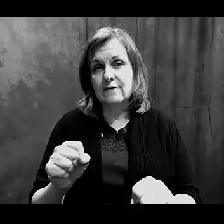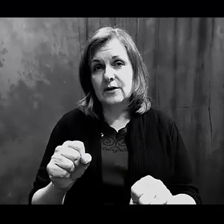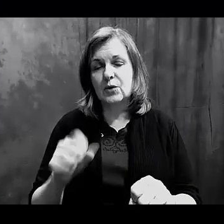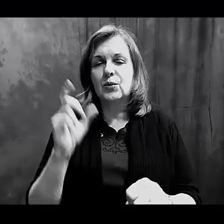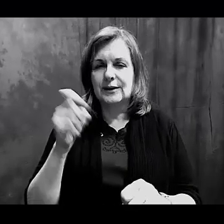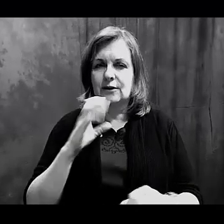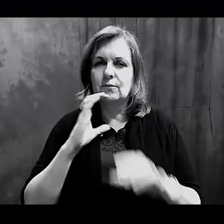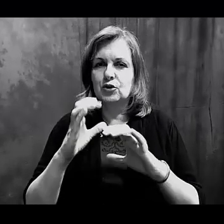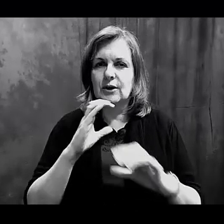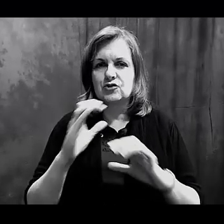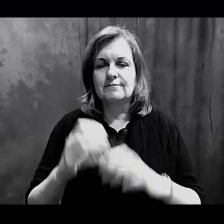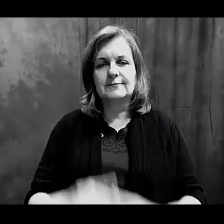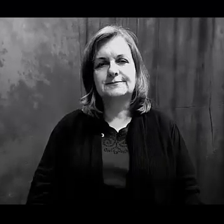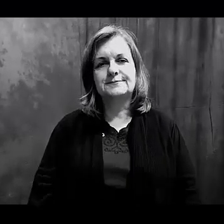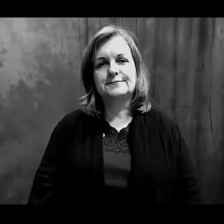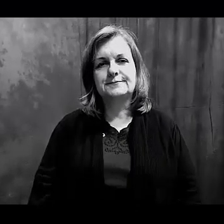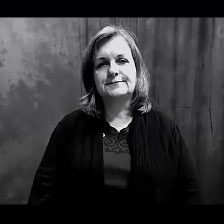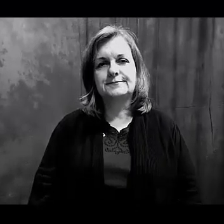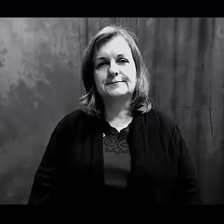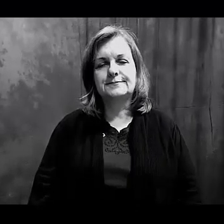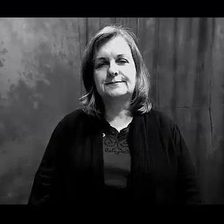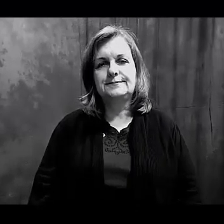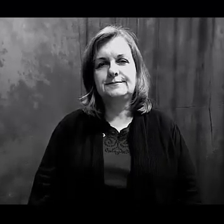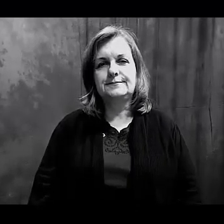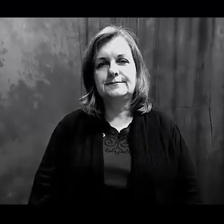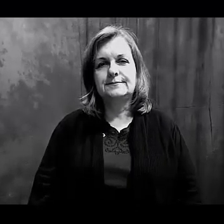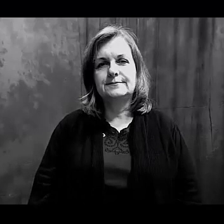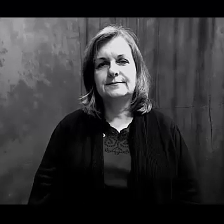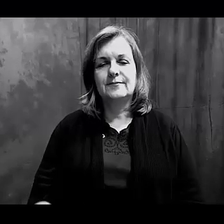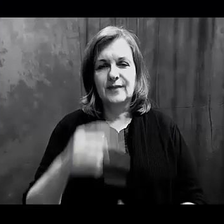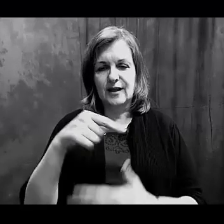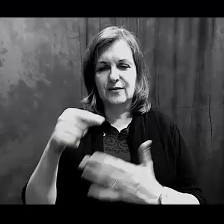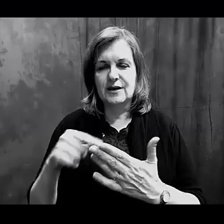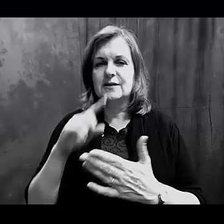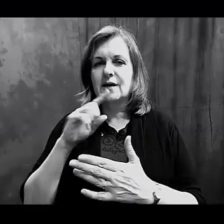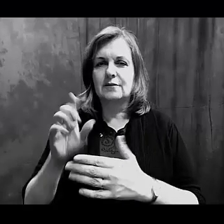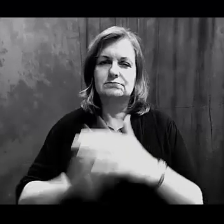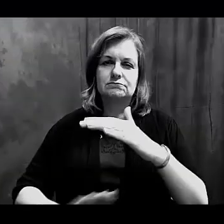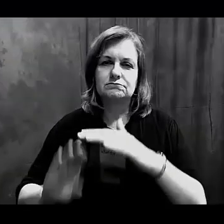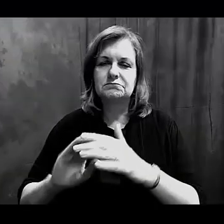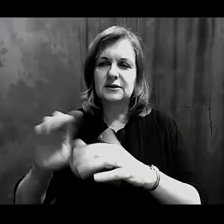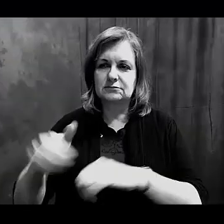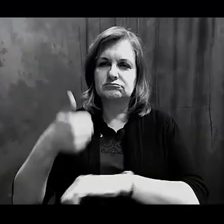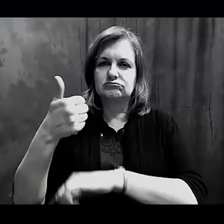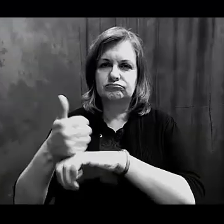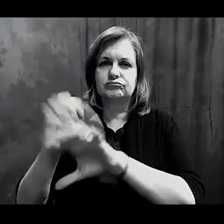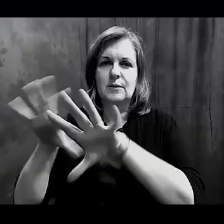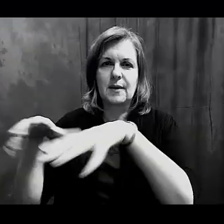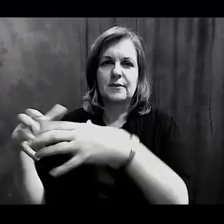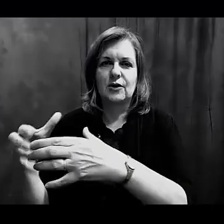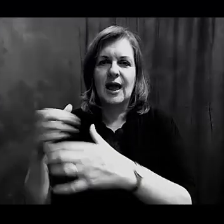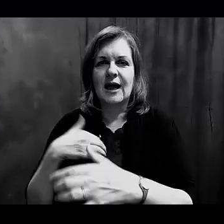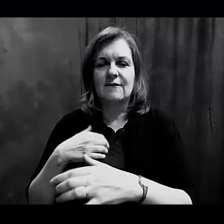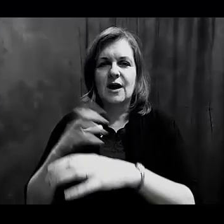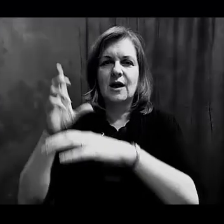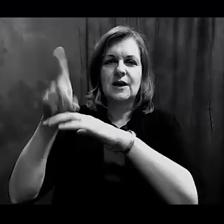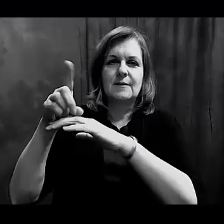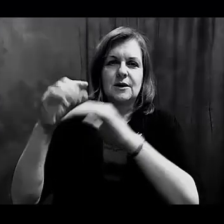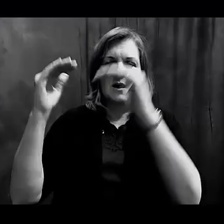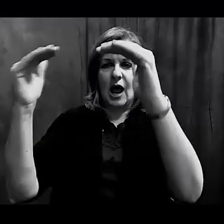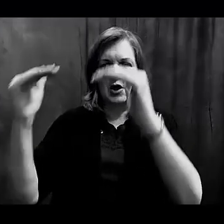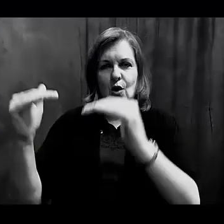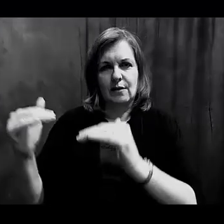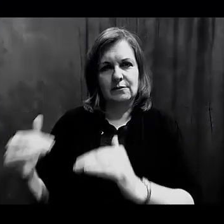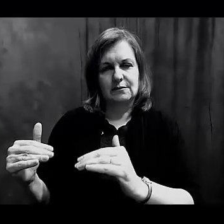the offspring are safe. Now, these are basic kind of structured populations where we look at it kind of